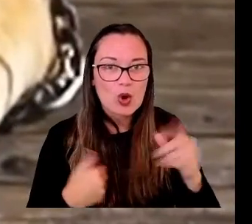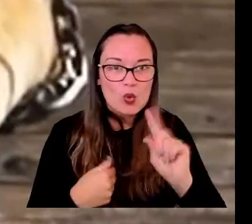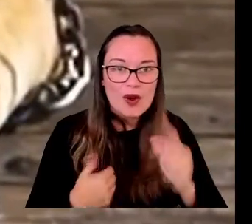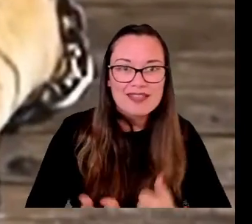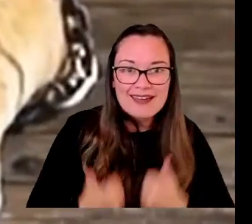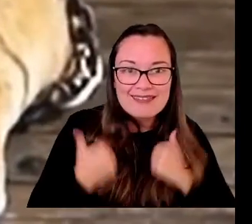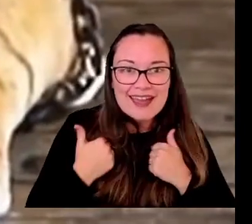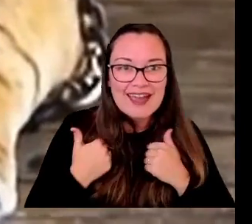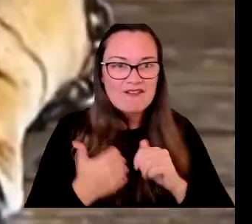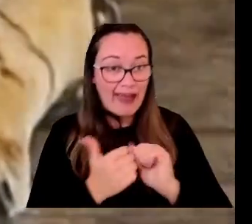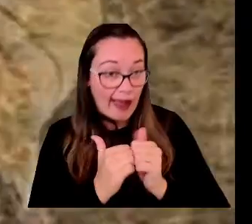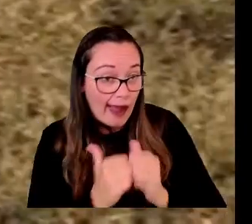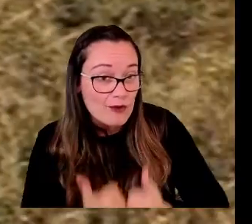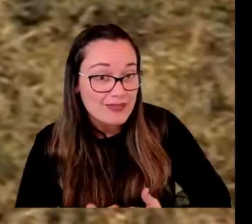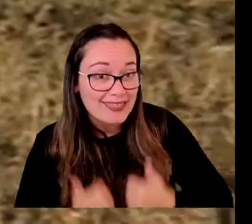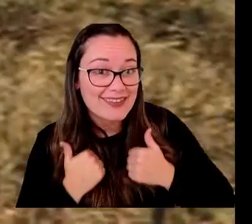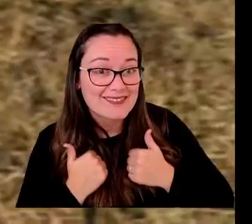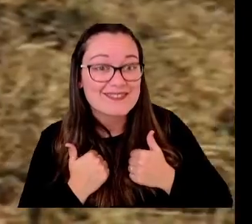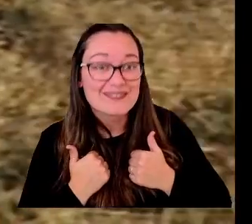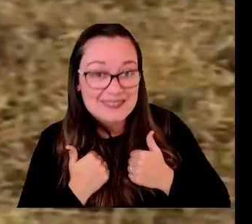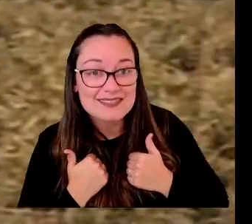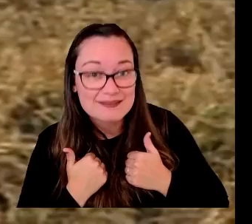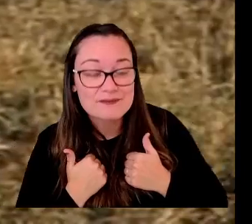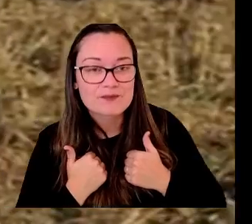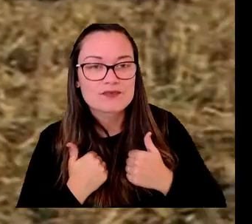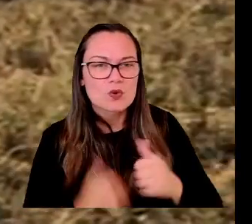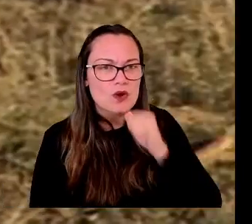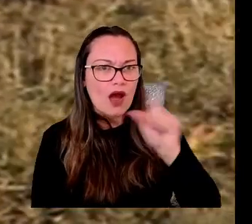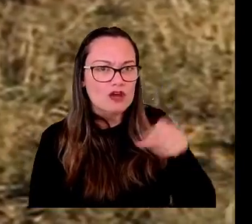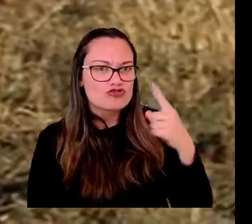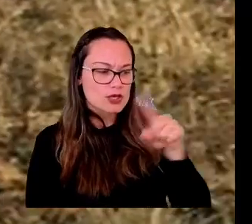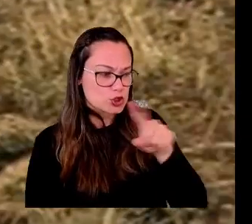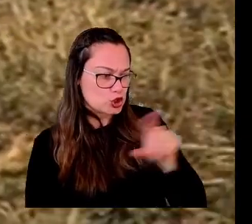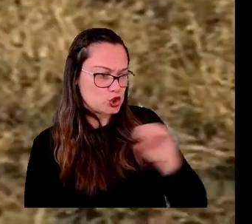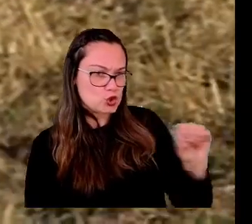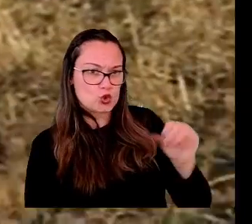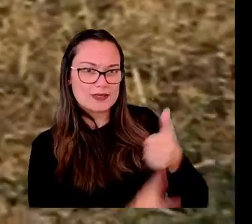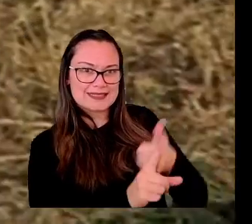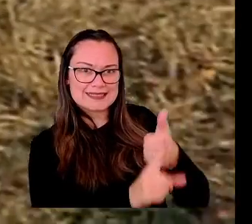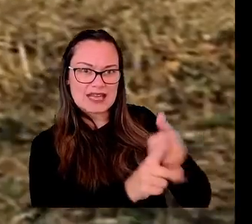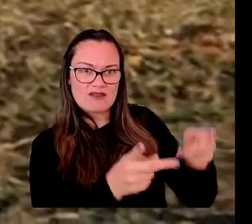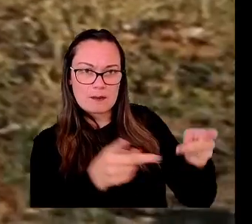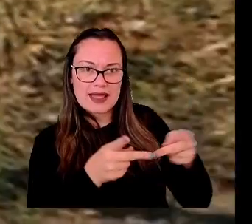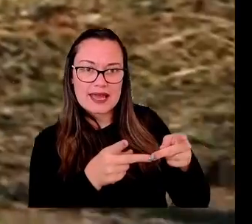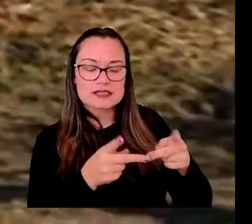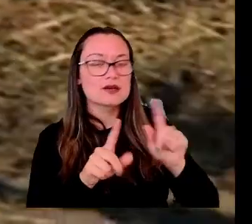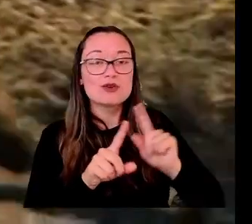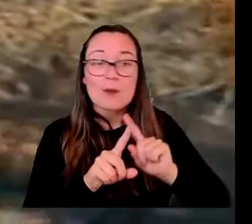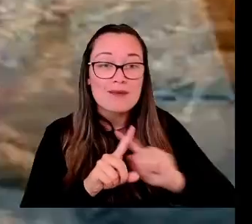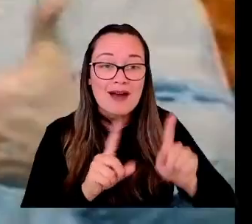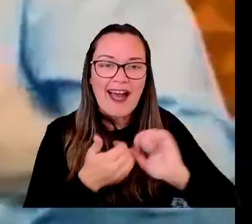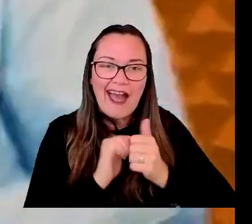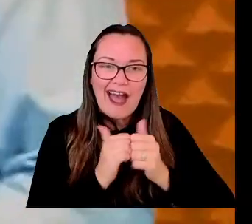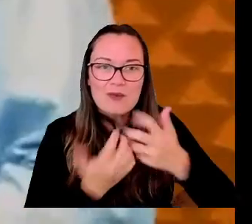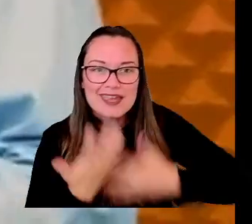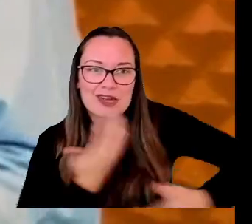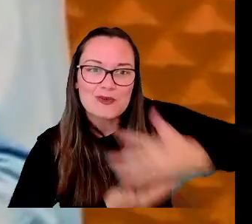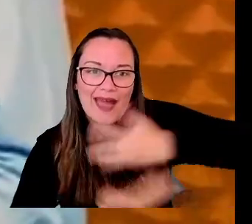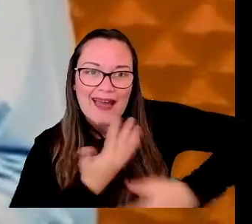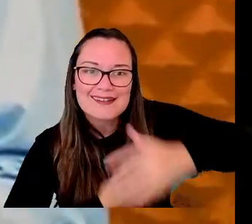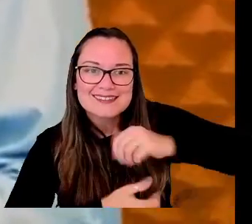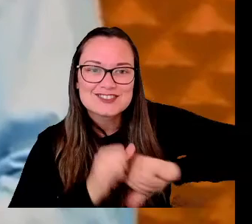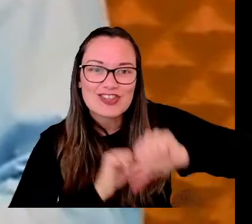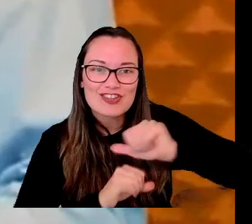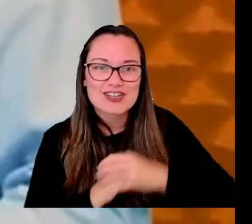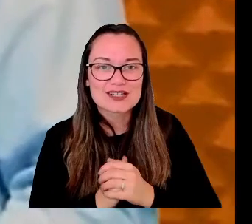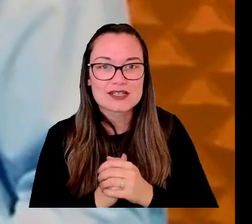you're actually investigating not just the zoo itself, but the habitat and how these animals interact with each other. So you can